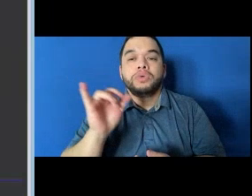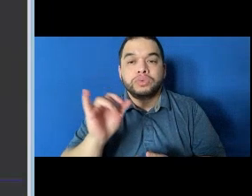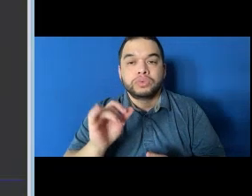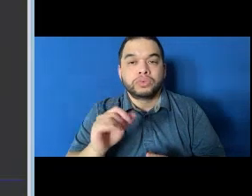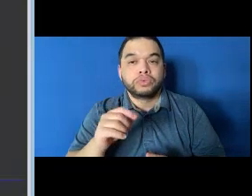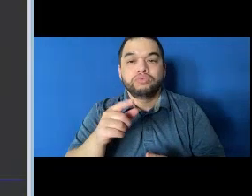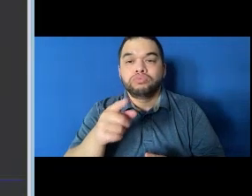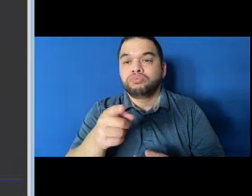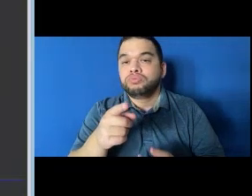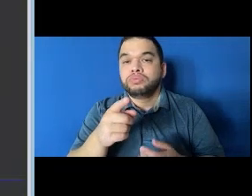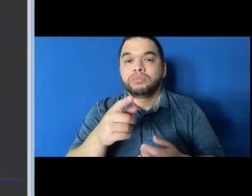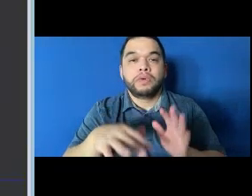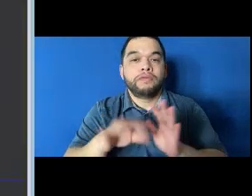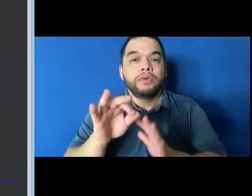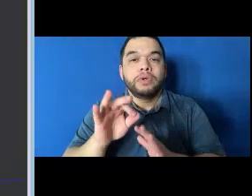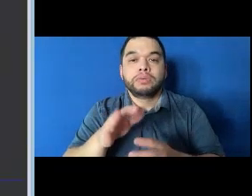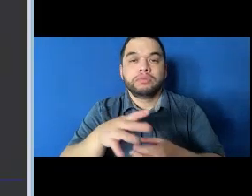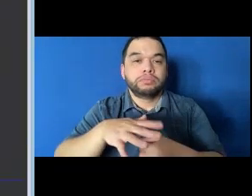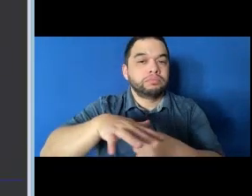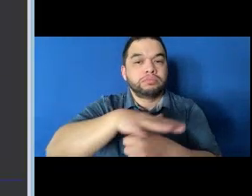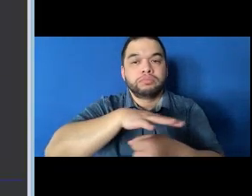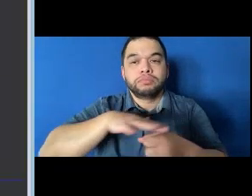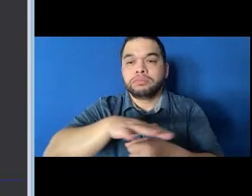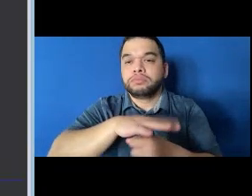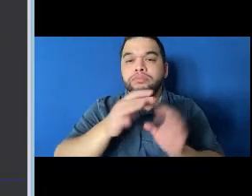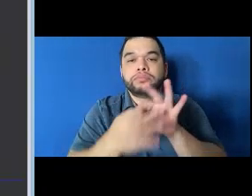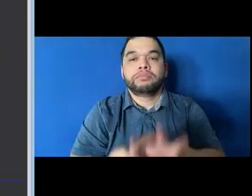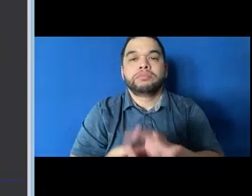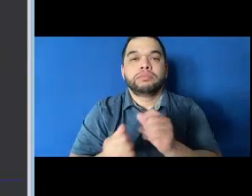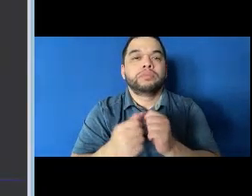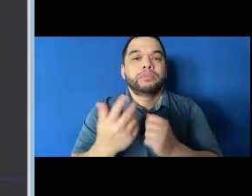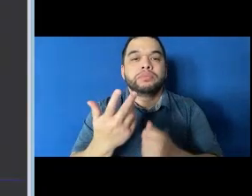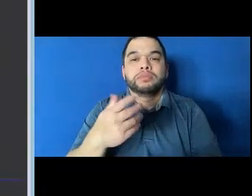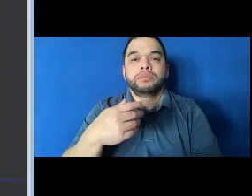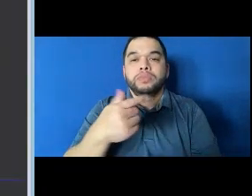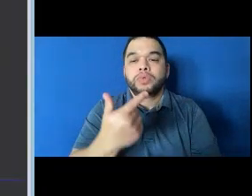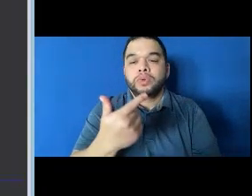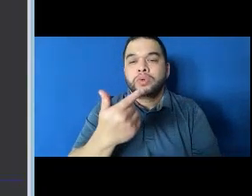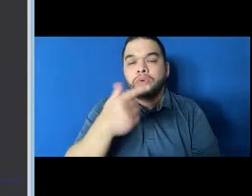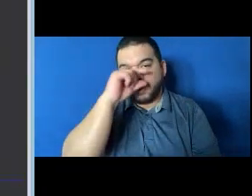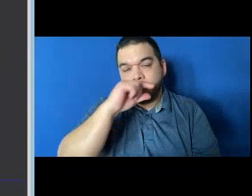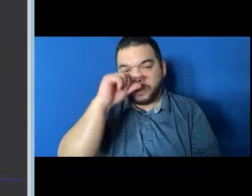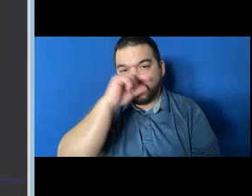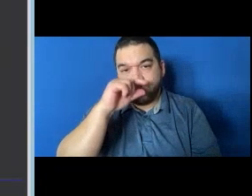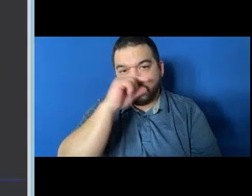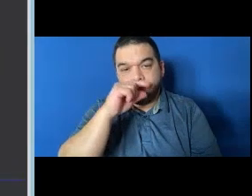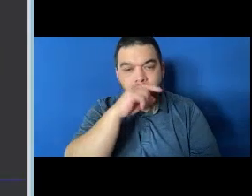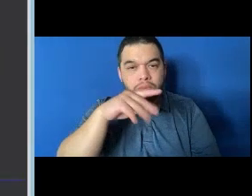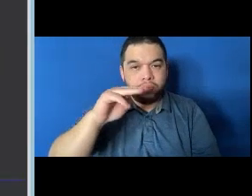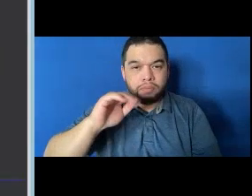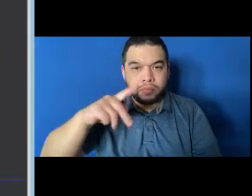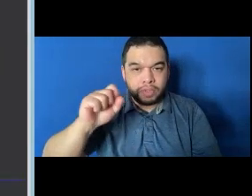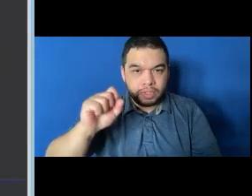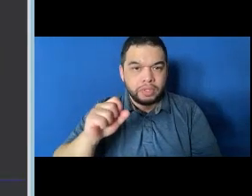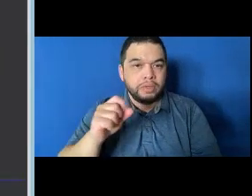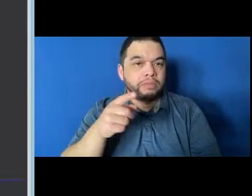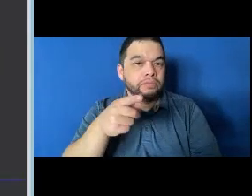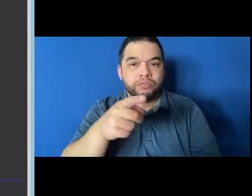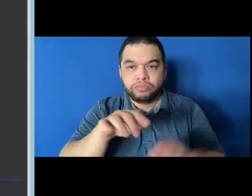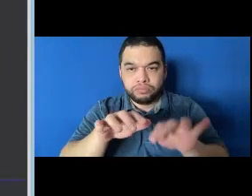glass that works like any other como application, Google Maps, donde like Google pueden Maps, poner el where you can municipio, el place a estado, municipality, lo que ustedes quieran,